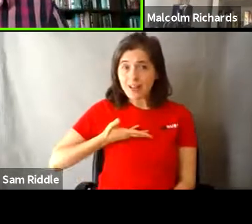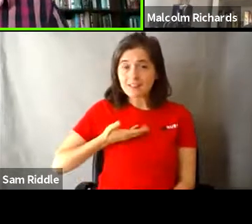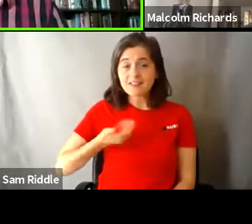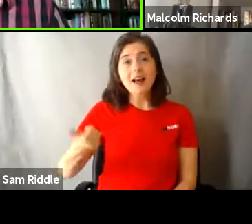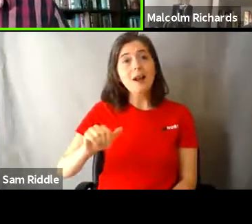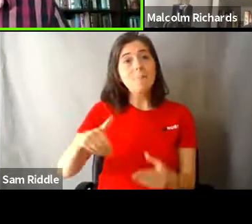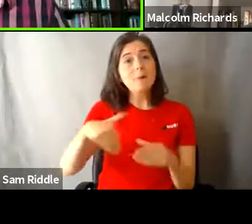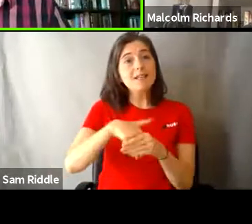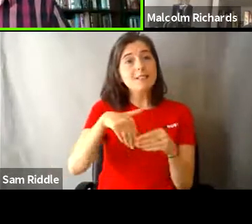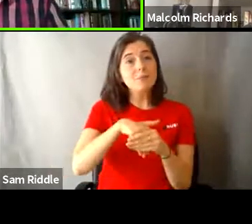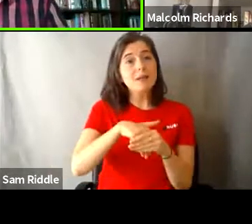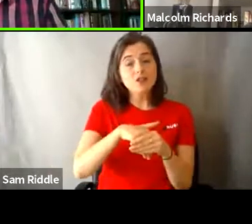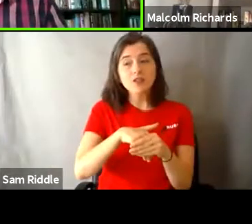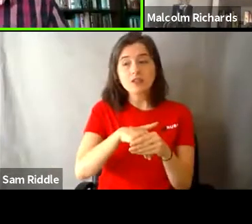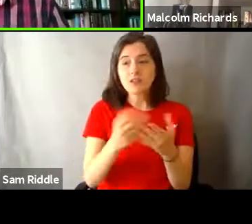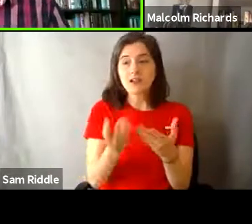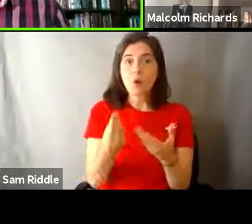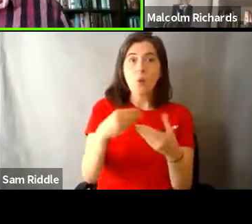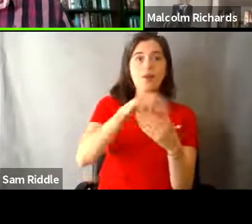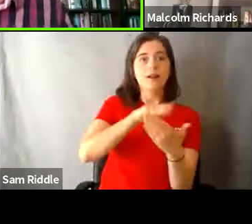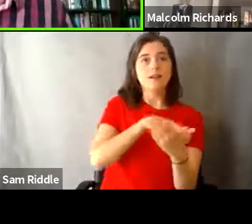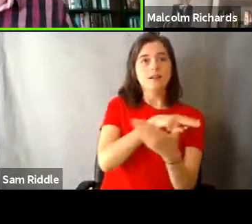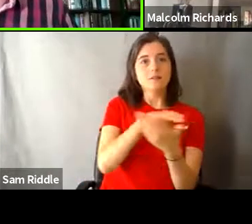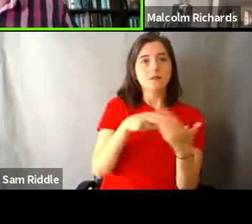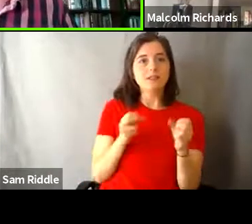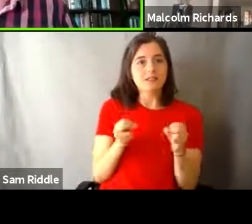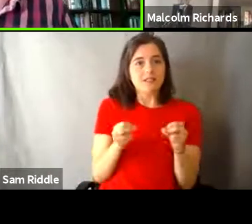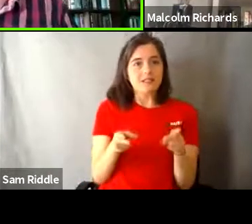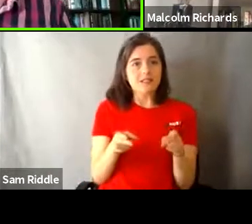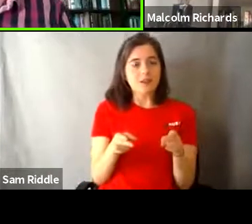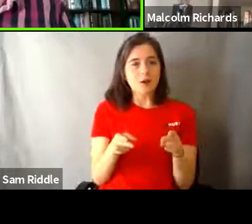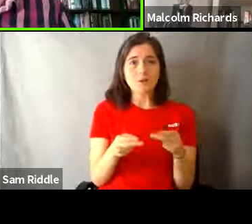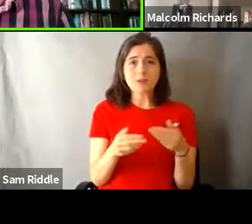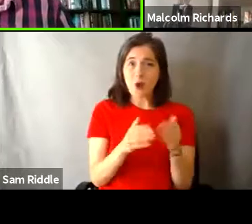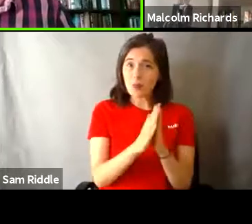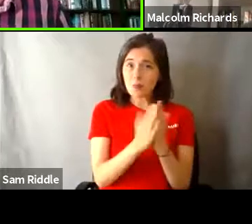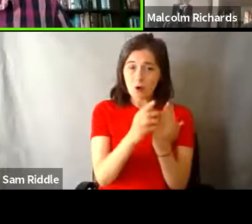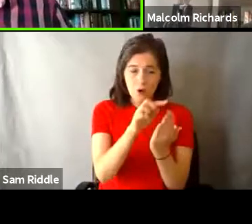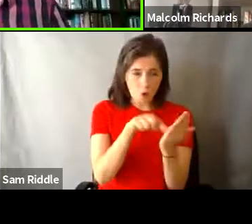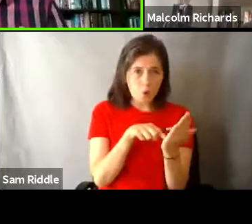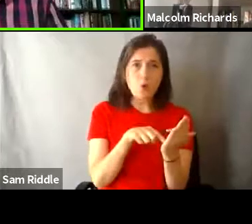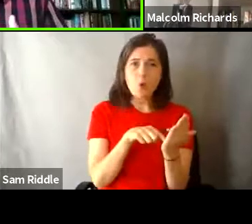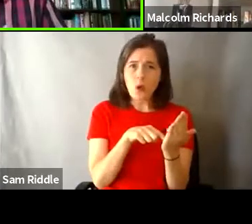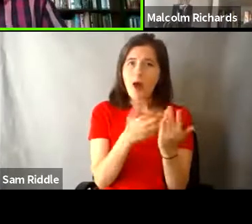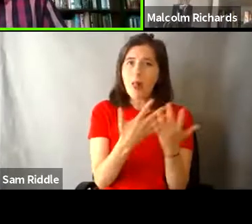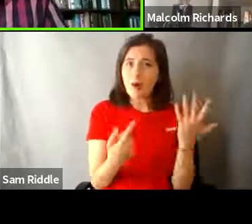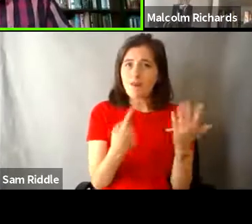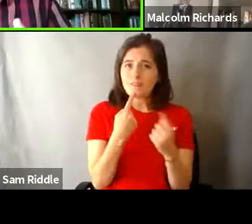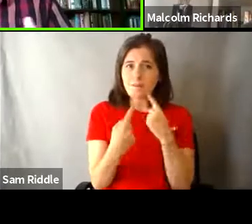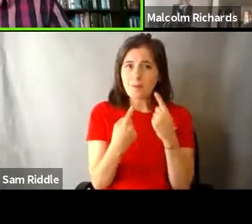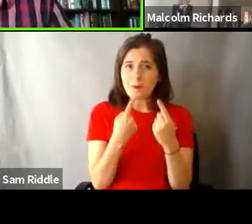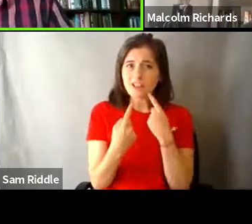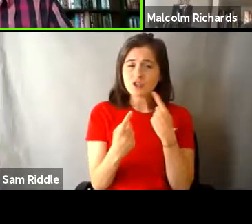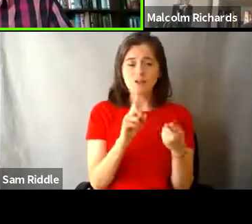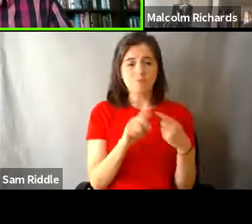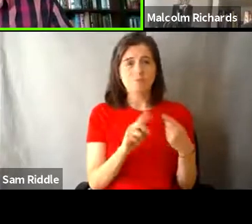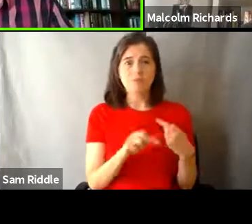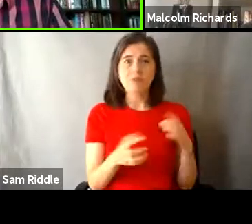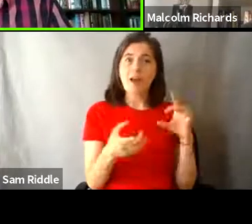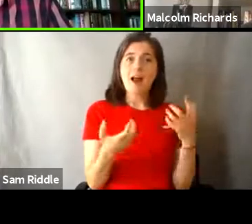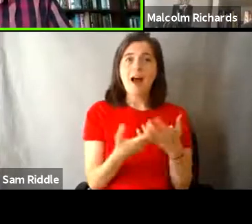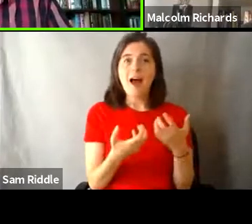systems and within education. So there's a lot more information and a lot more answers there about how the Cuban